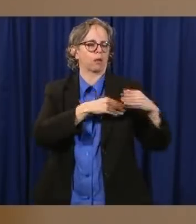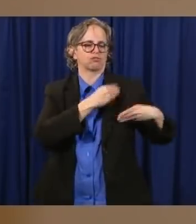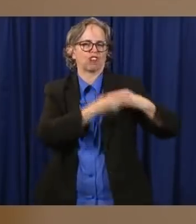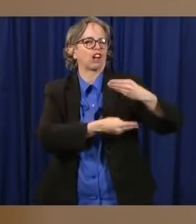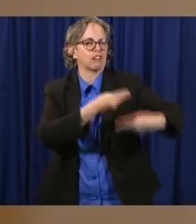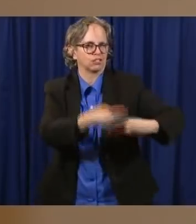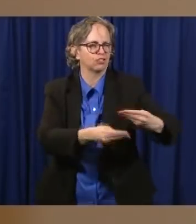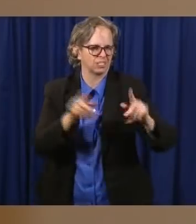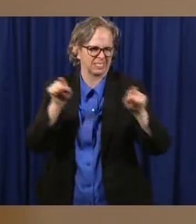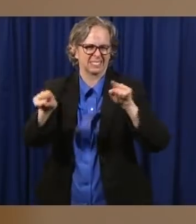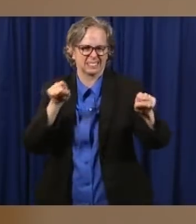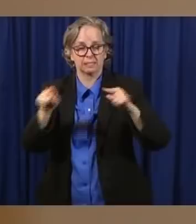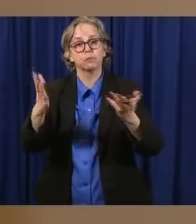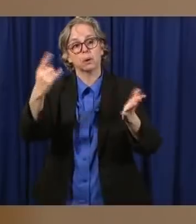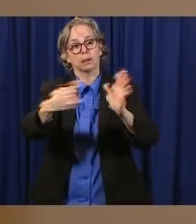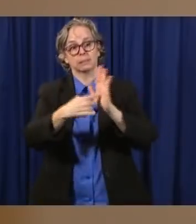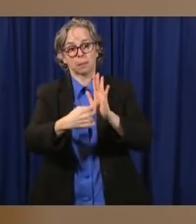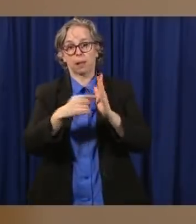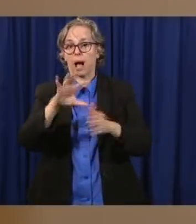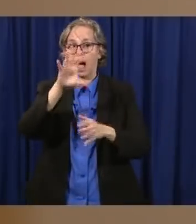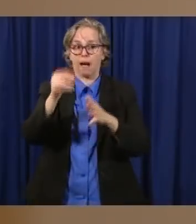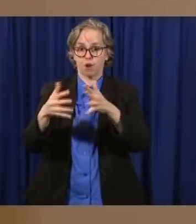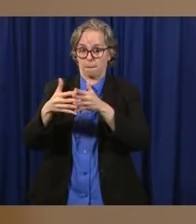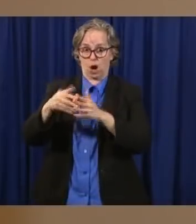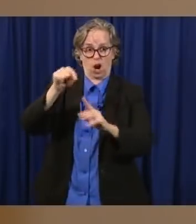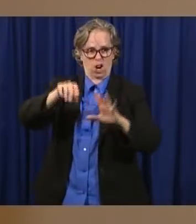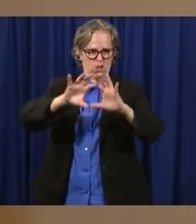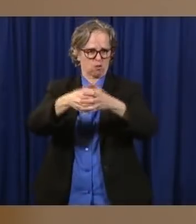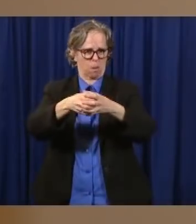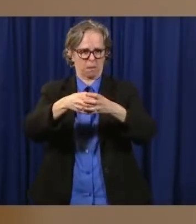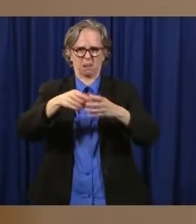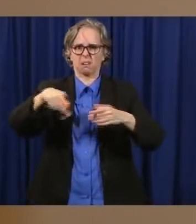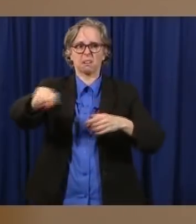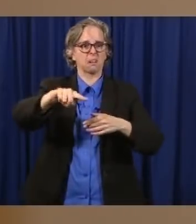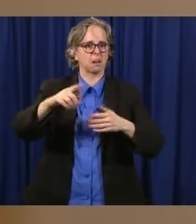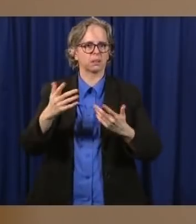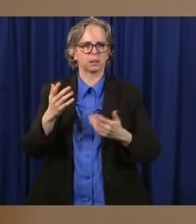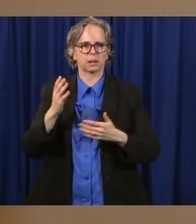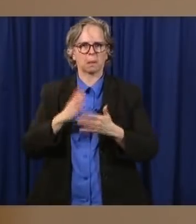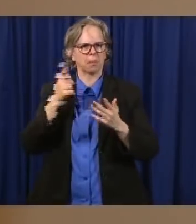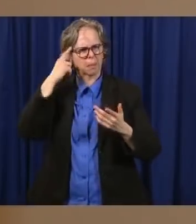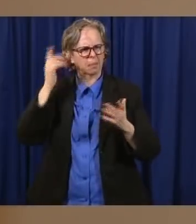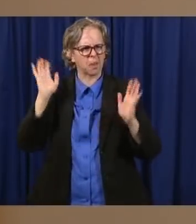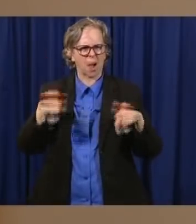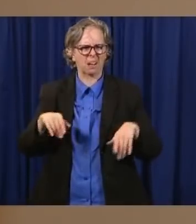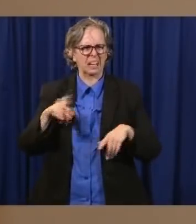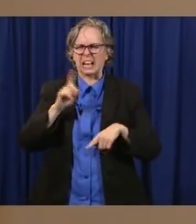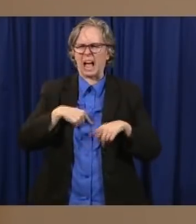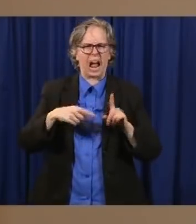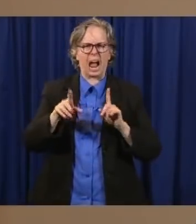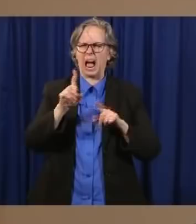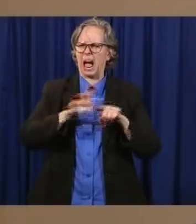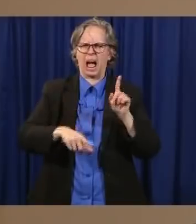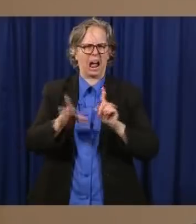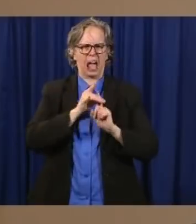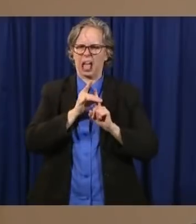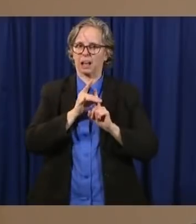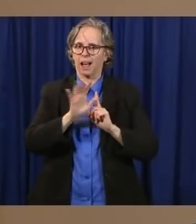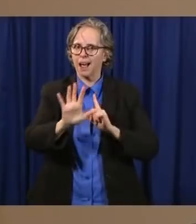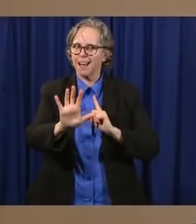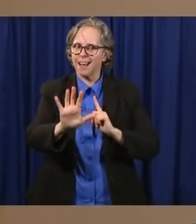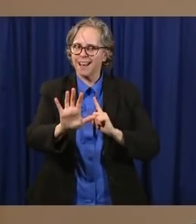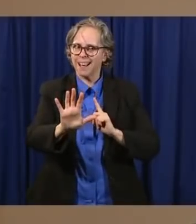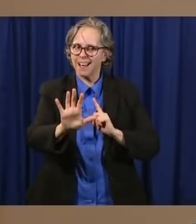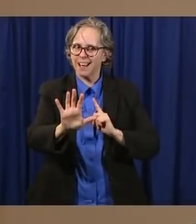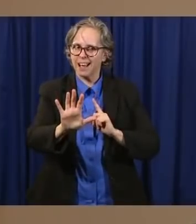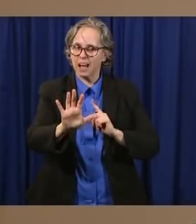this misperception that I can't get the illness. And then generationally, we saw the